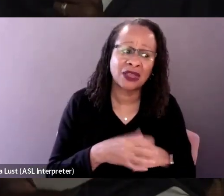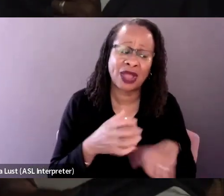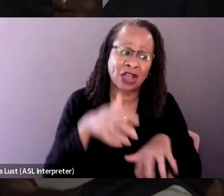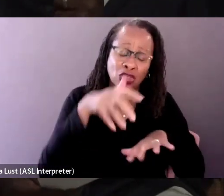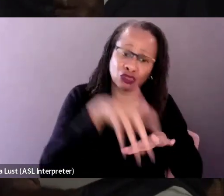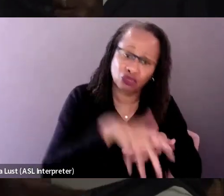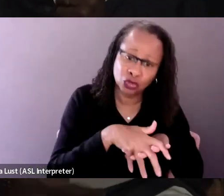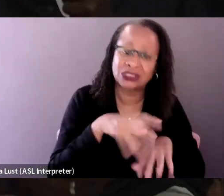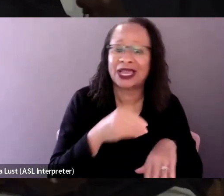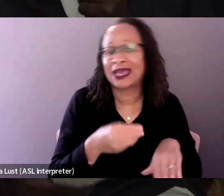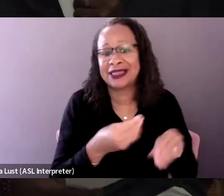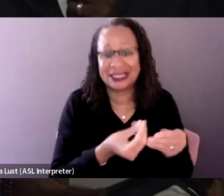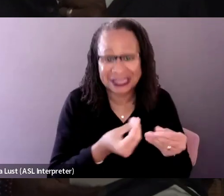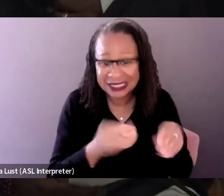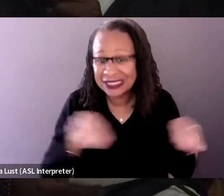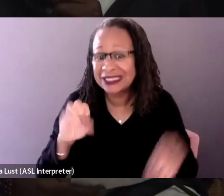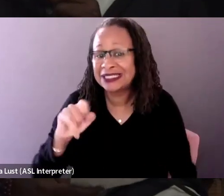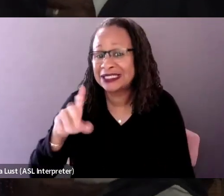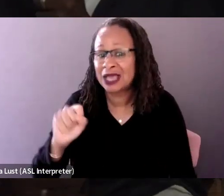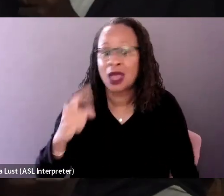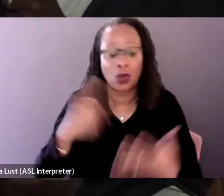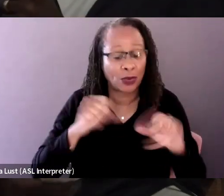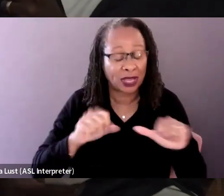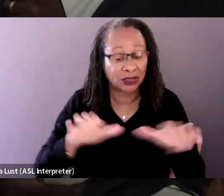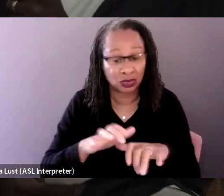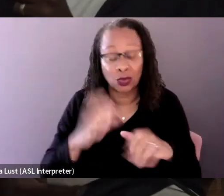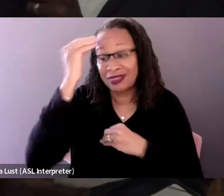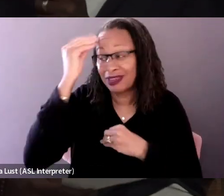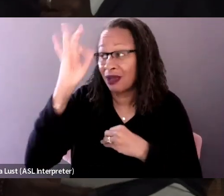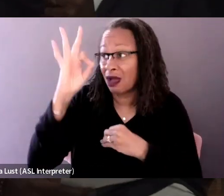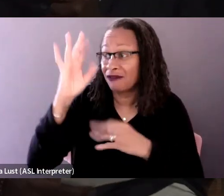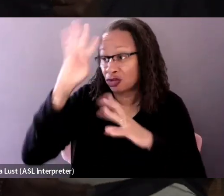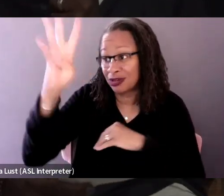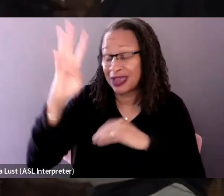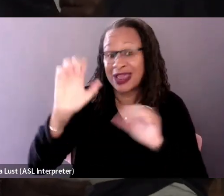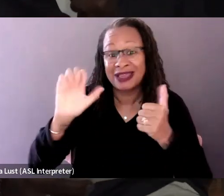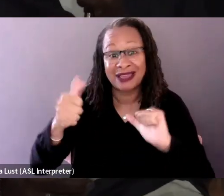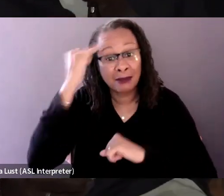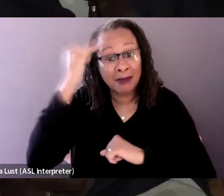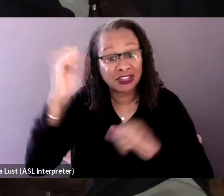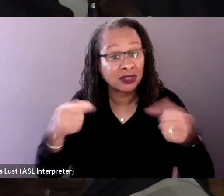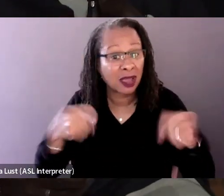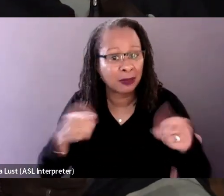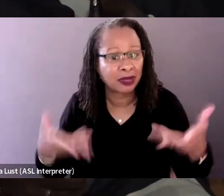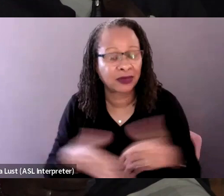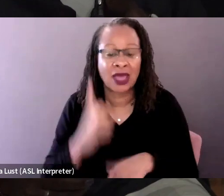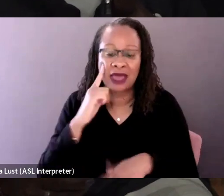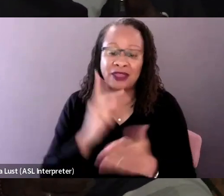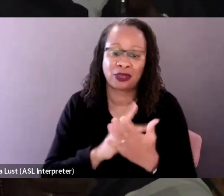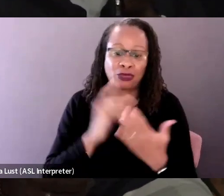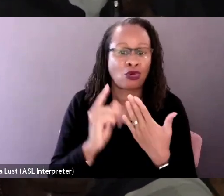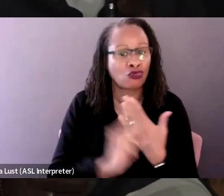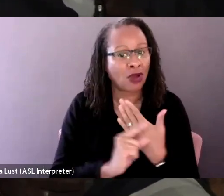we can do, what we can think of, what we can create, what we can imagine. I think those programs really create that space in us to